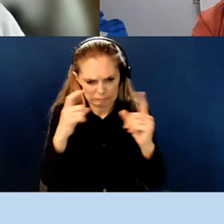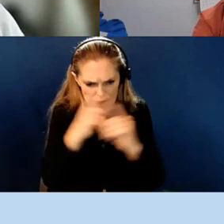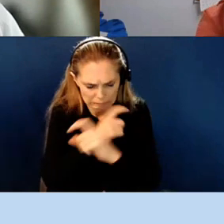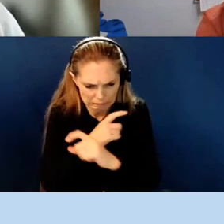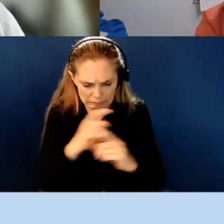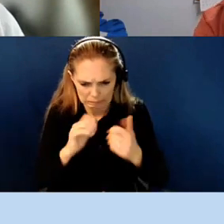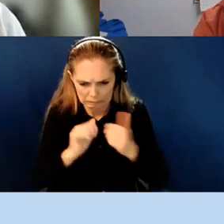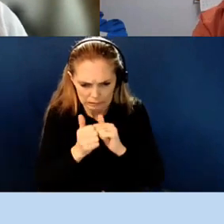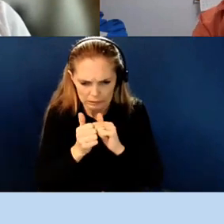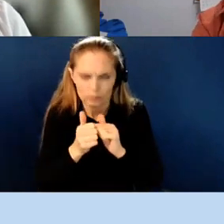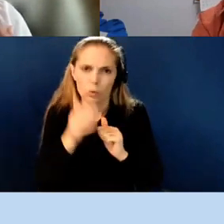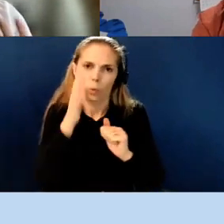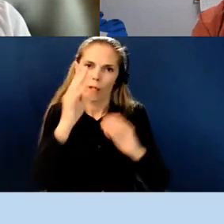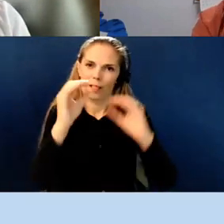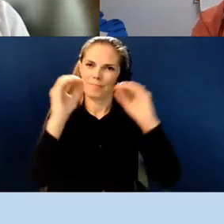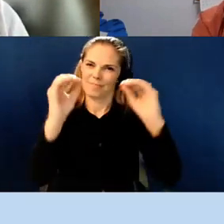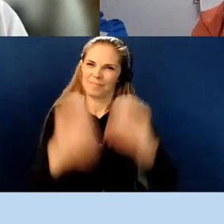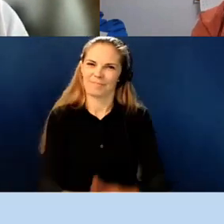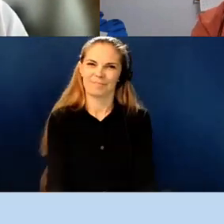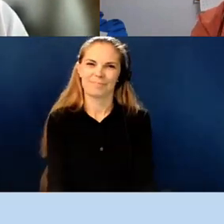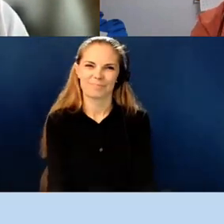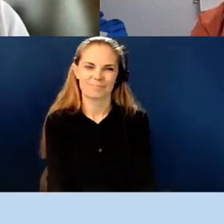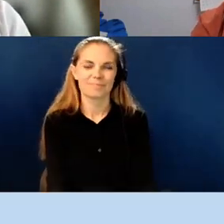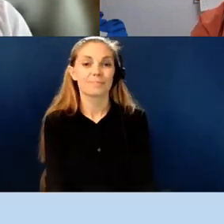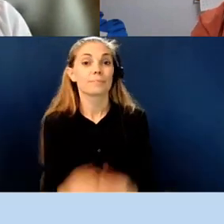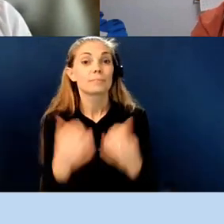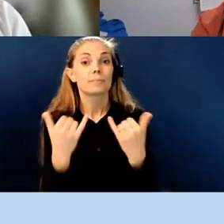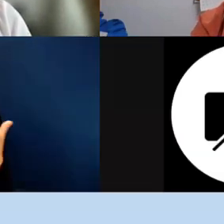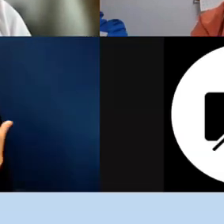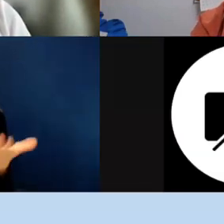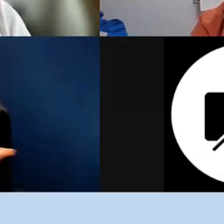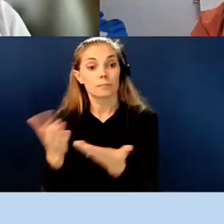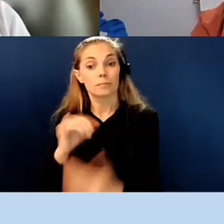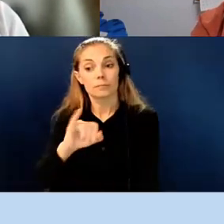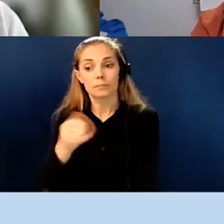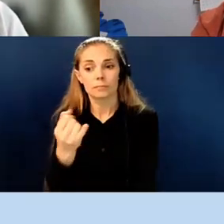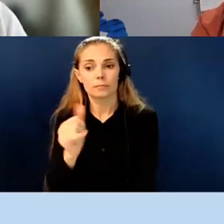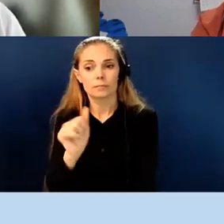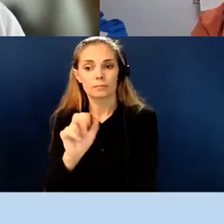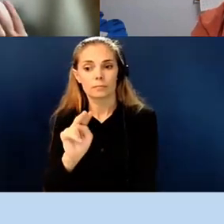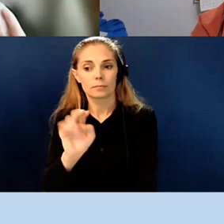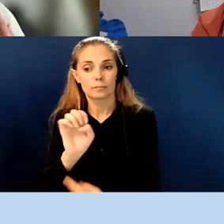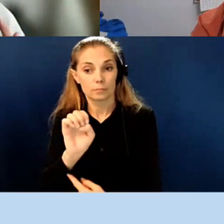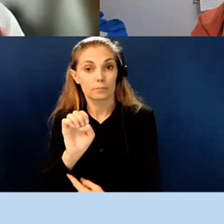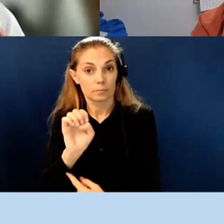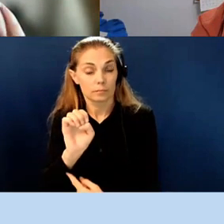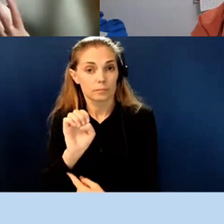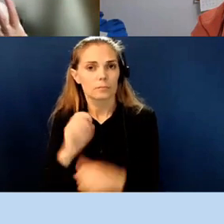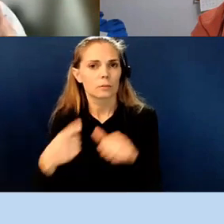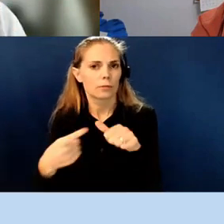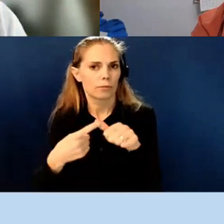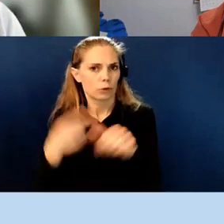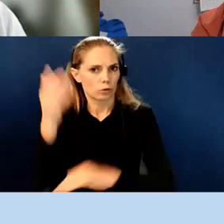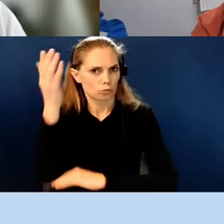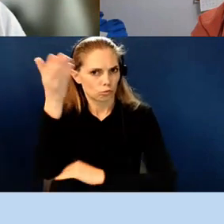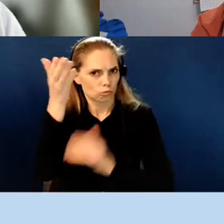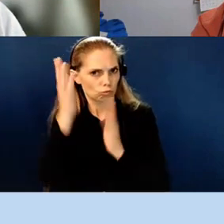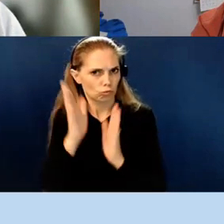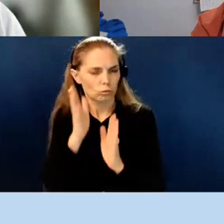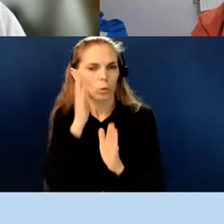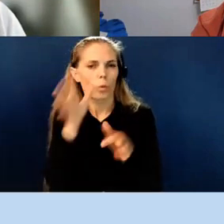further ado, I'm going to hand it over to Jane, who is our first guest presenter, and she's going to talk about the tools she's